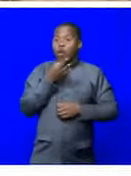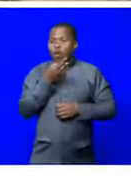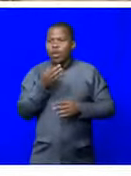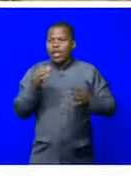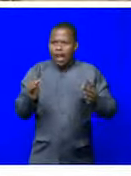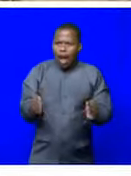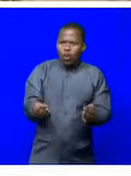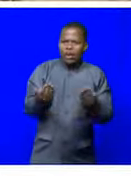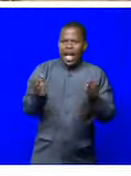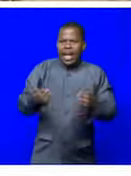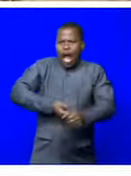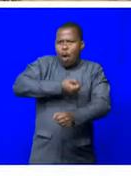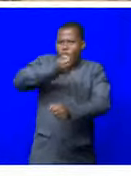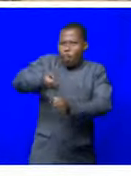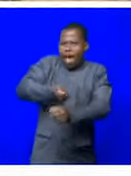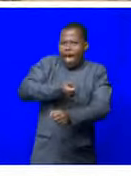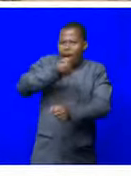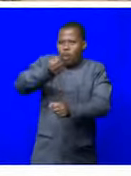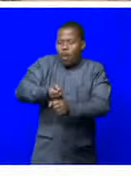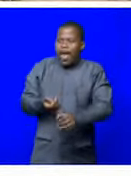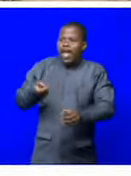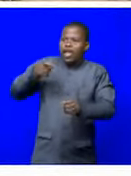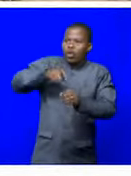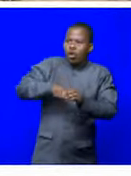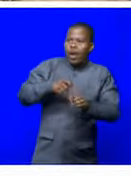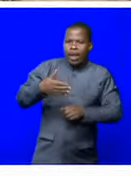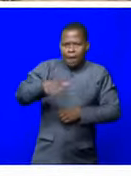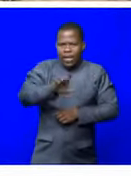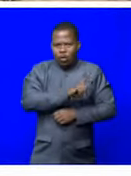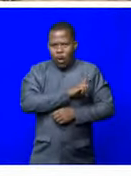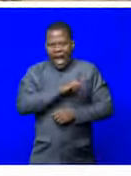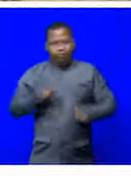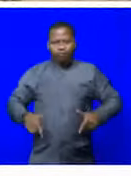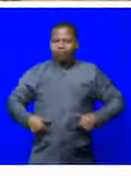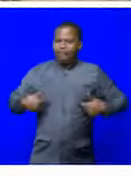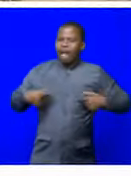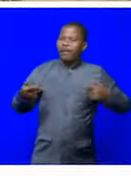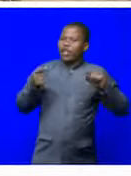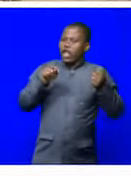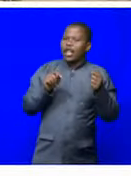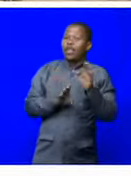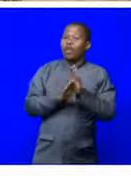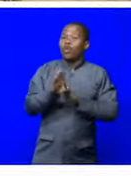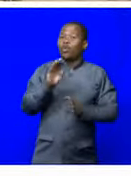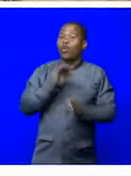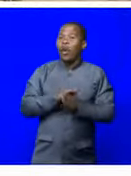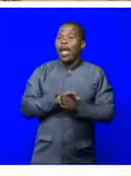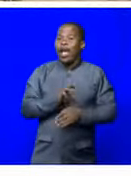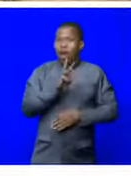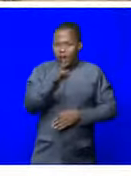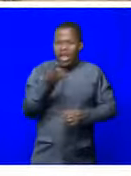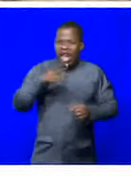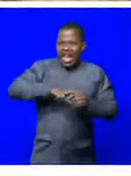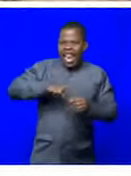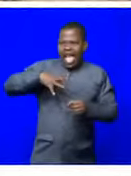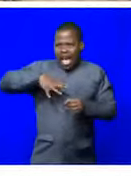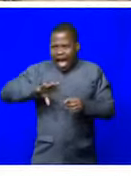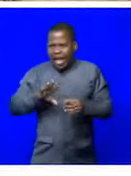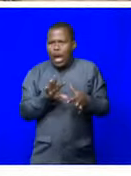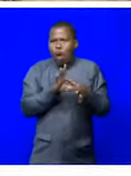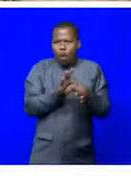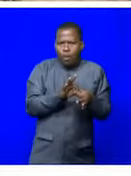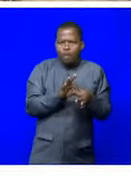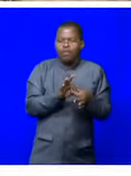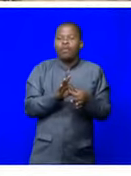phasi ayisukume. Kona loko lokuncane itawuphila nami ngiyakhona kutiphilisa ngifundise nalabanye